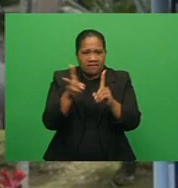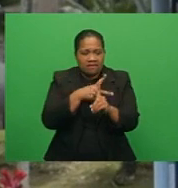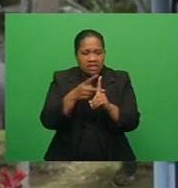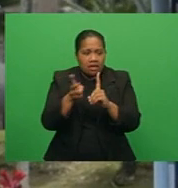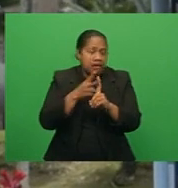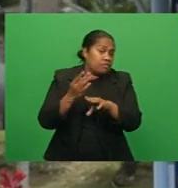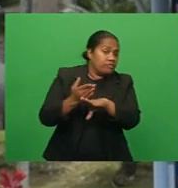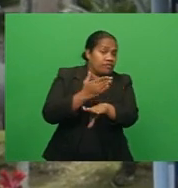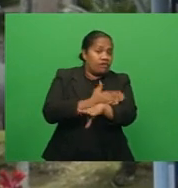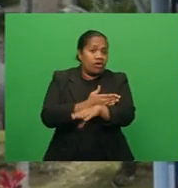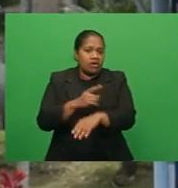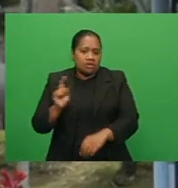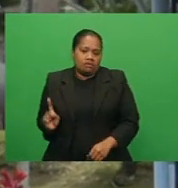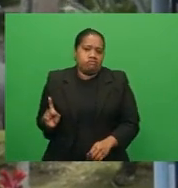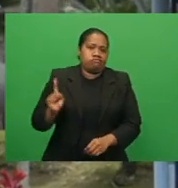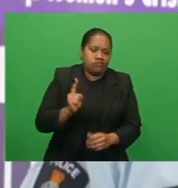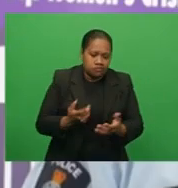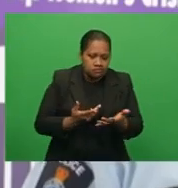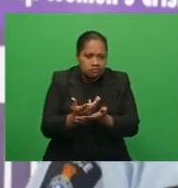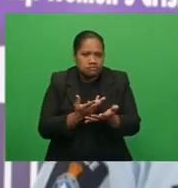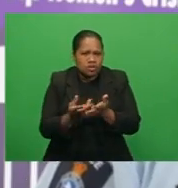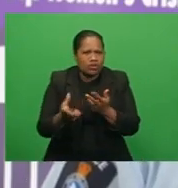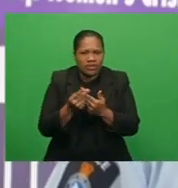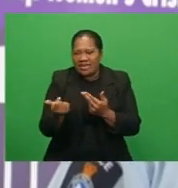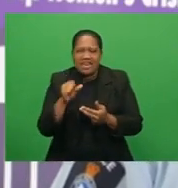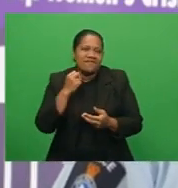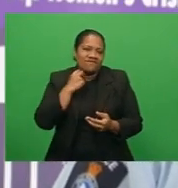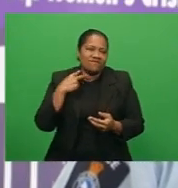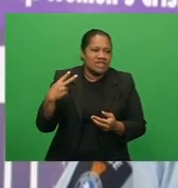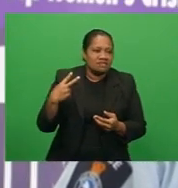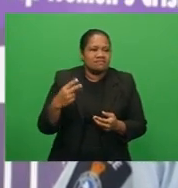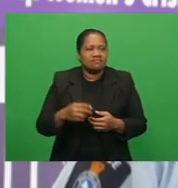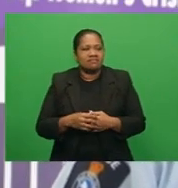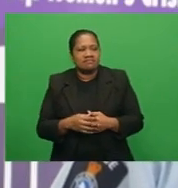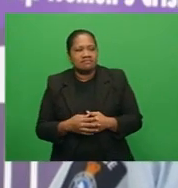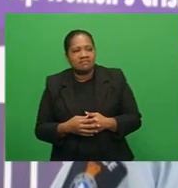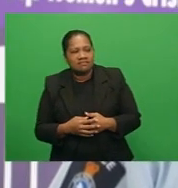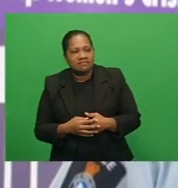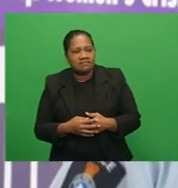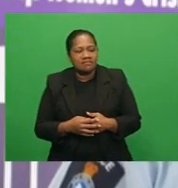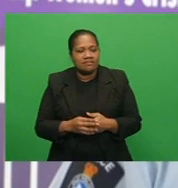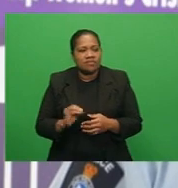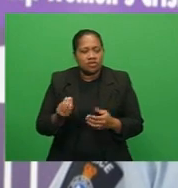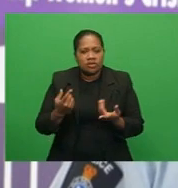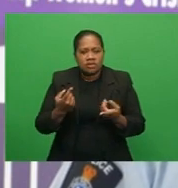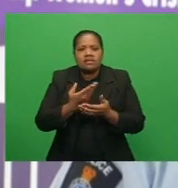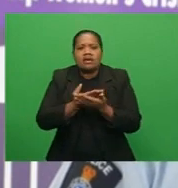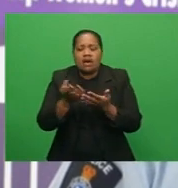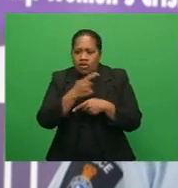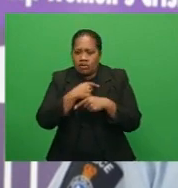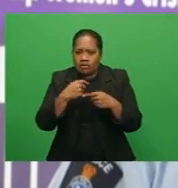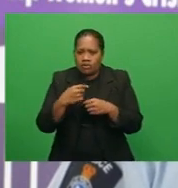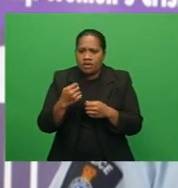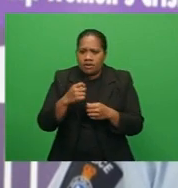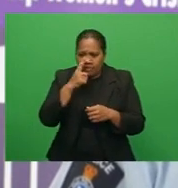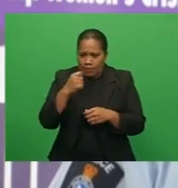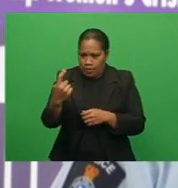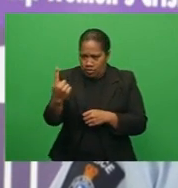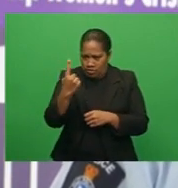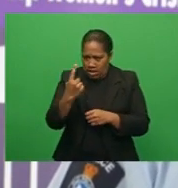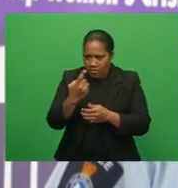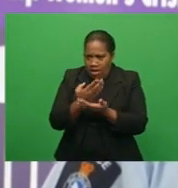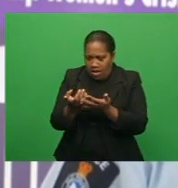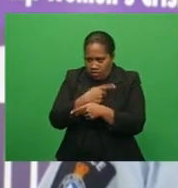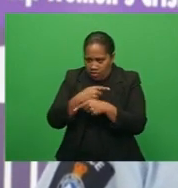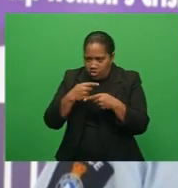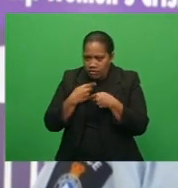engaging with any victim. This is something that we really bad at it, how we treat our victims. I'm sorry to